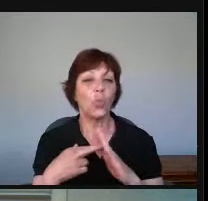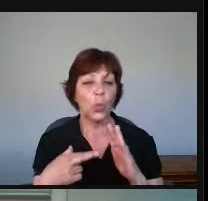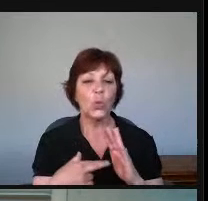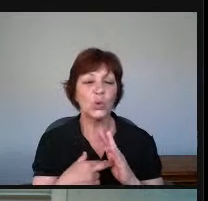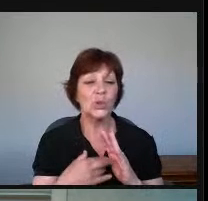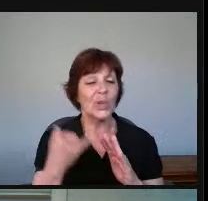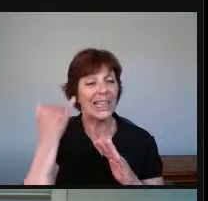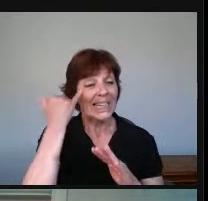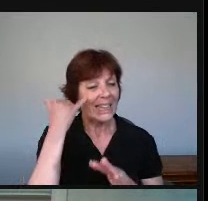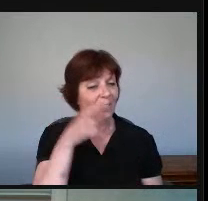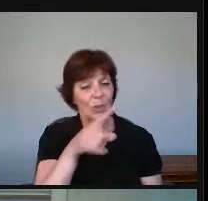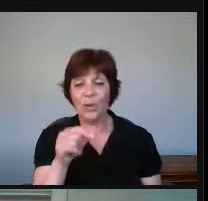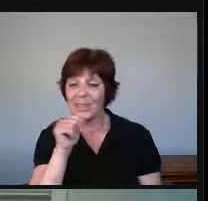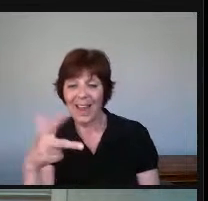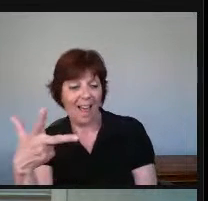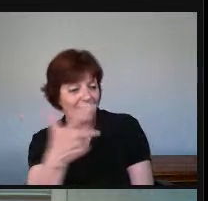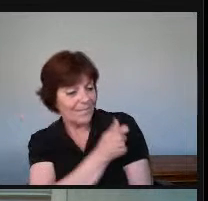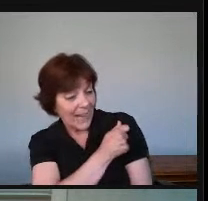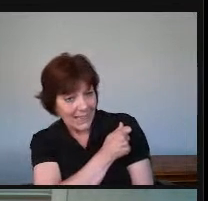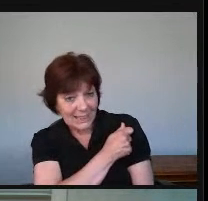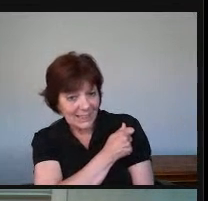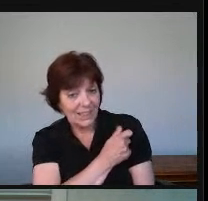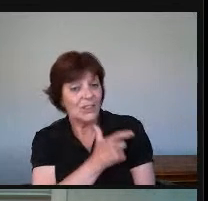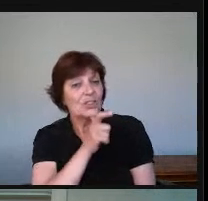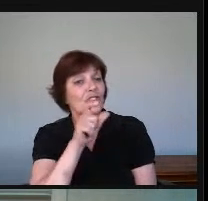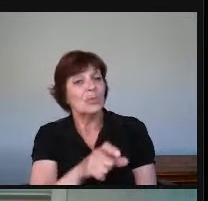some exposure. I